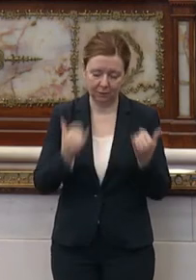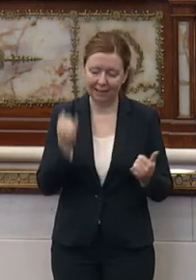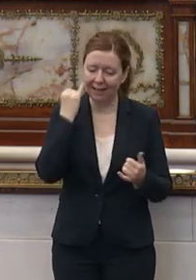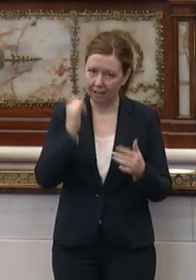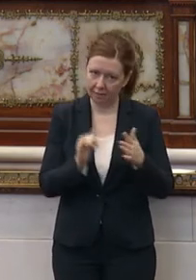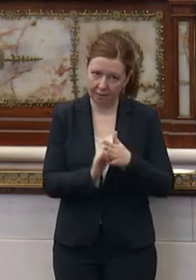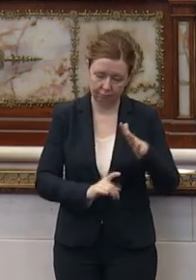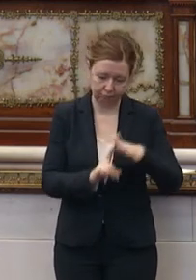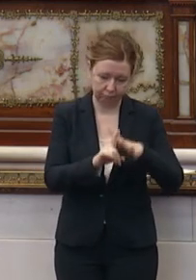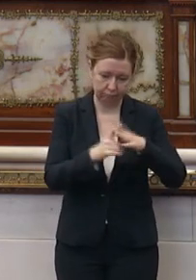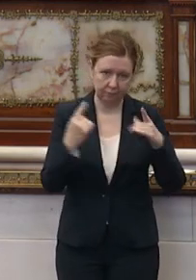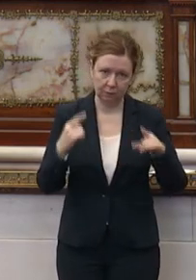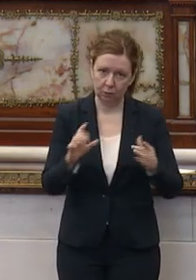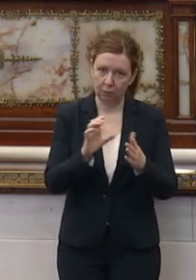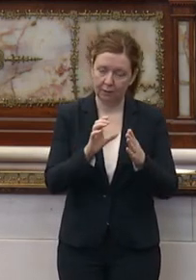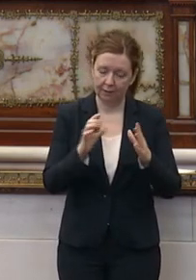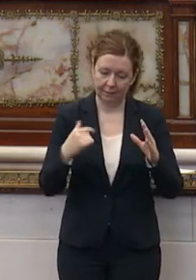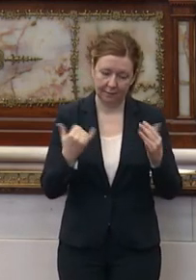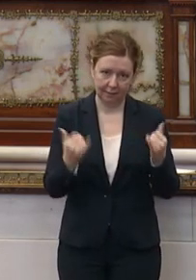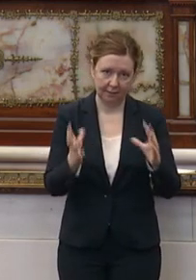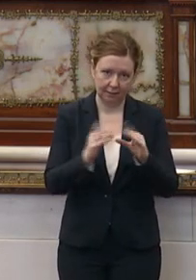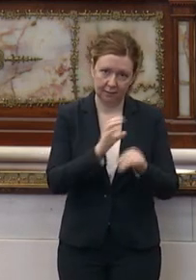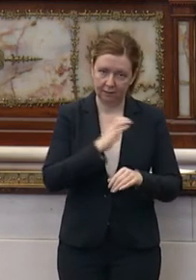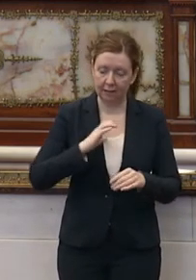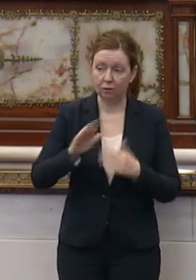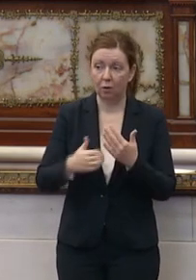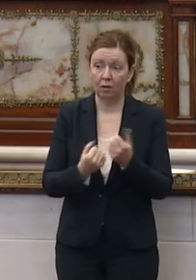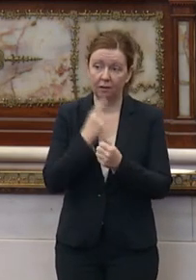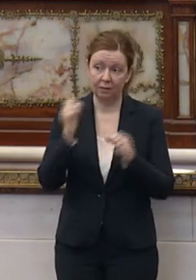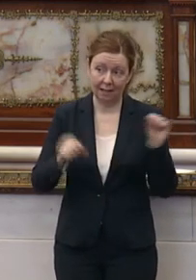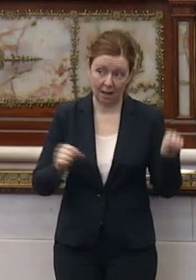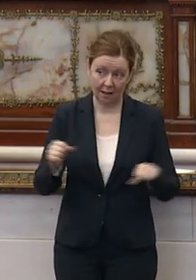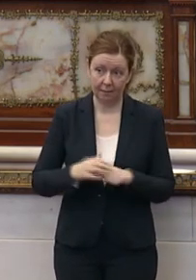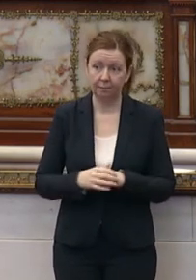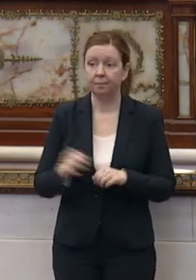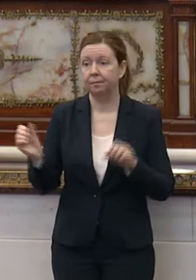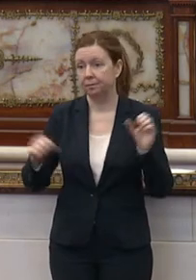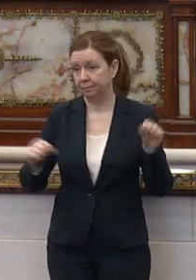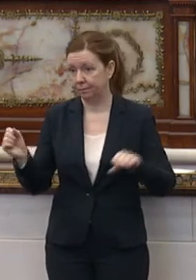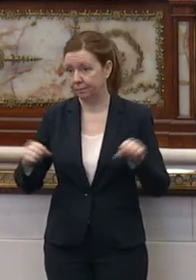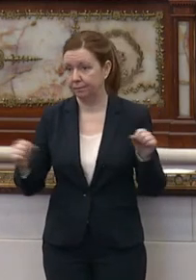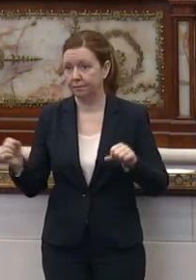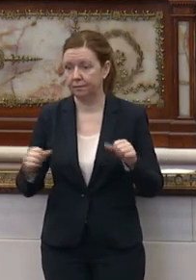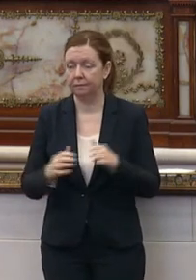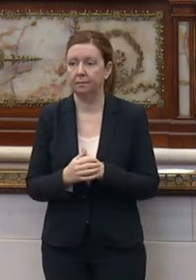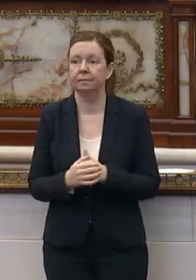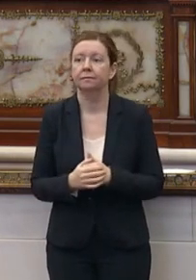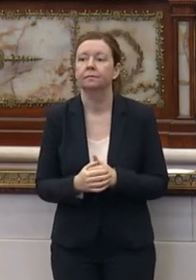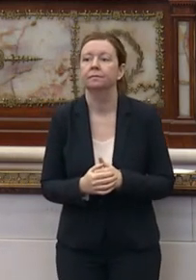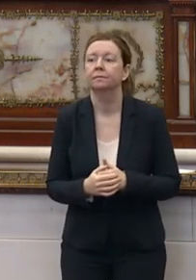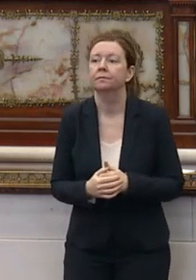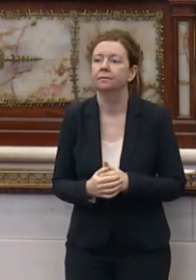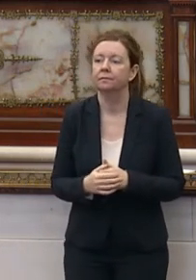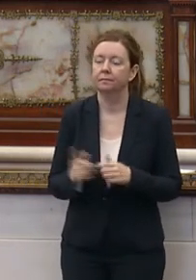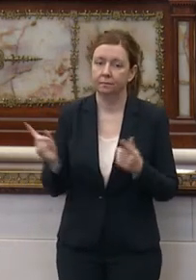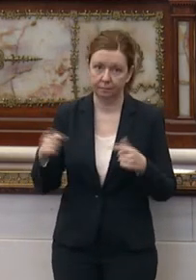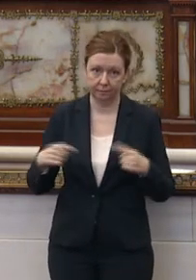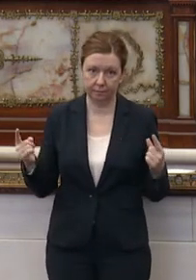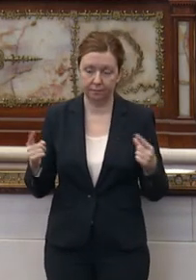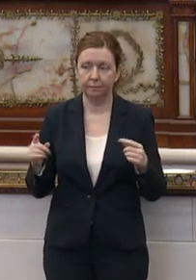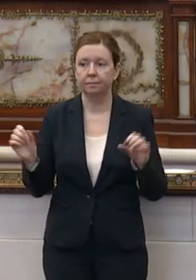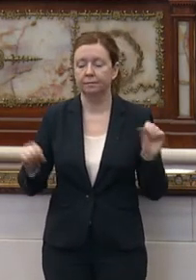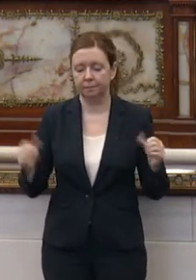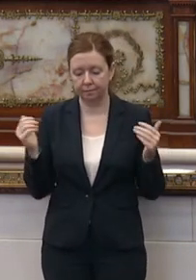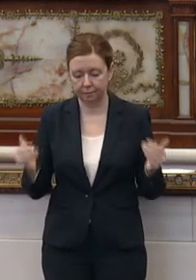arise during the course of this session of council. All in favor indicate by saying aye. Aye. Aye. Aye. Those